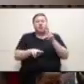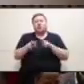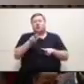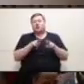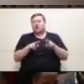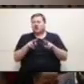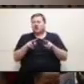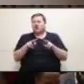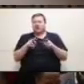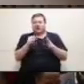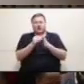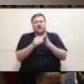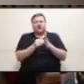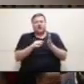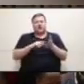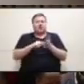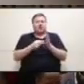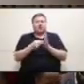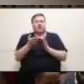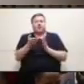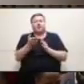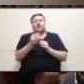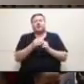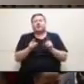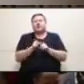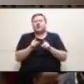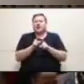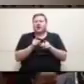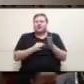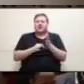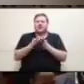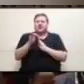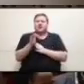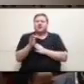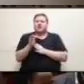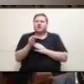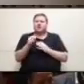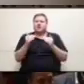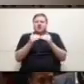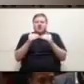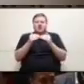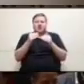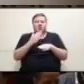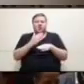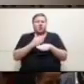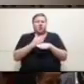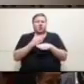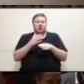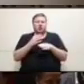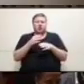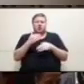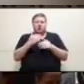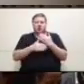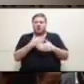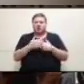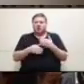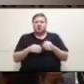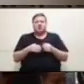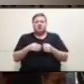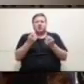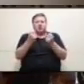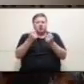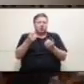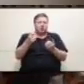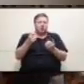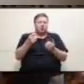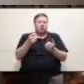plan. We have also developed the standard operating procedures, in particular for revenue section and also